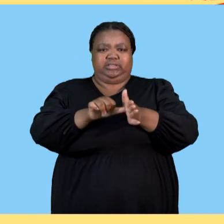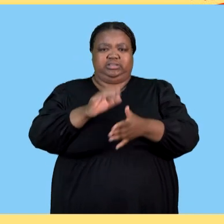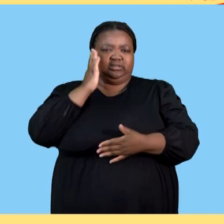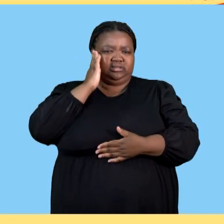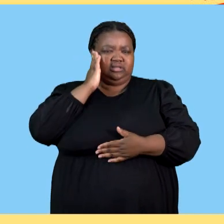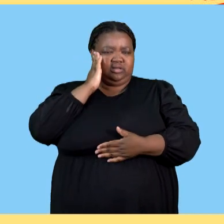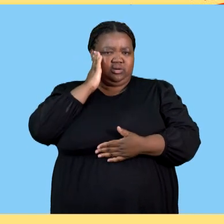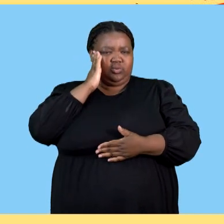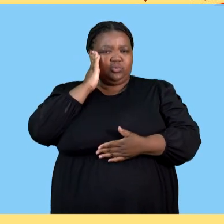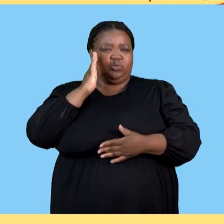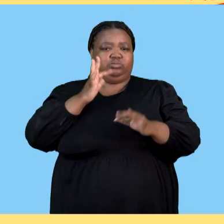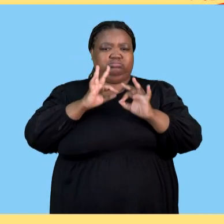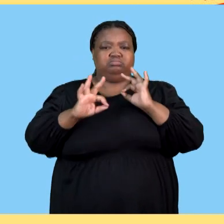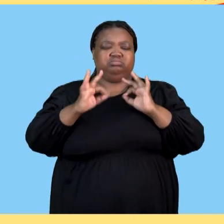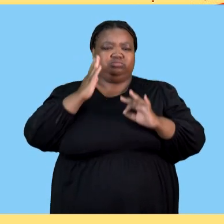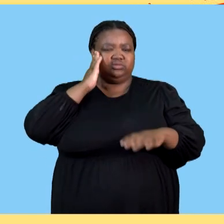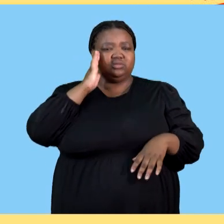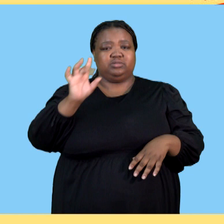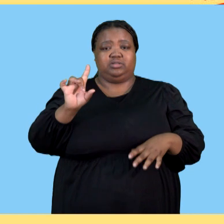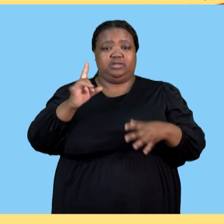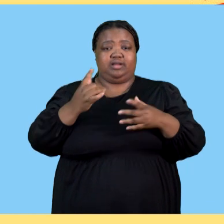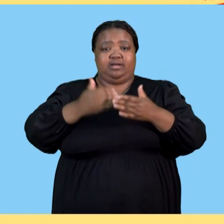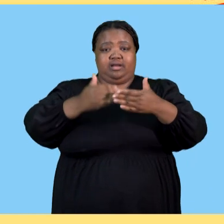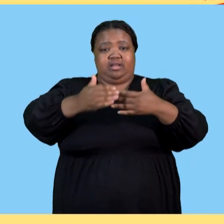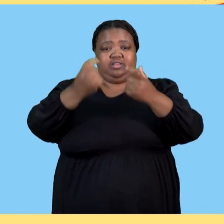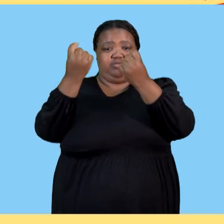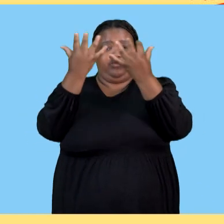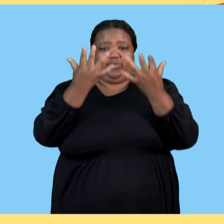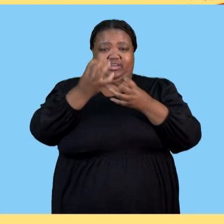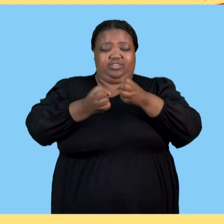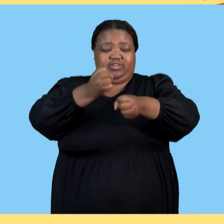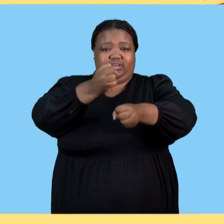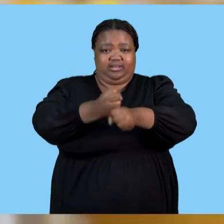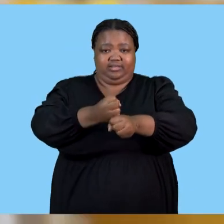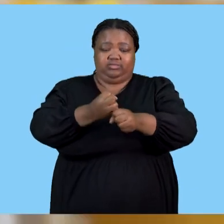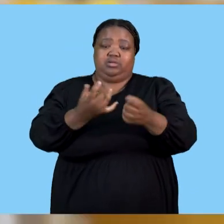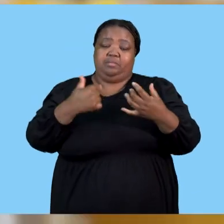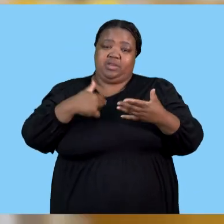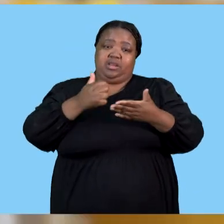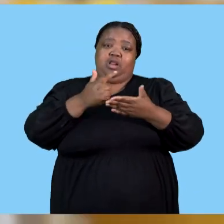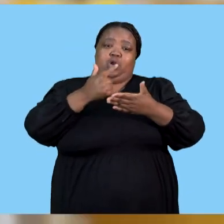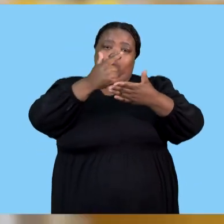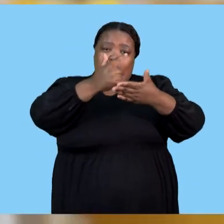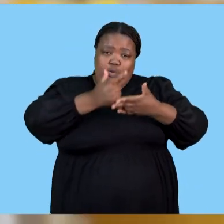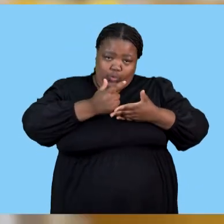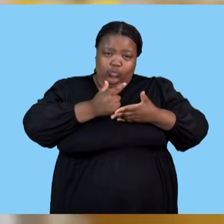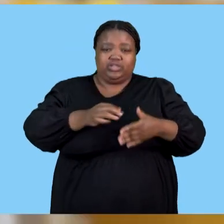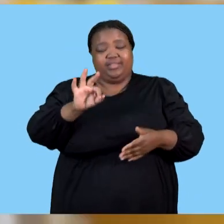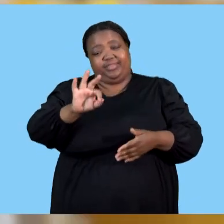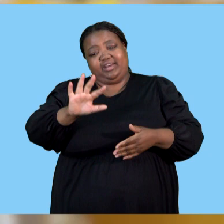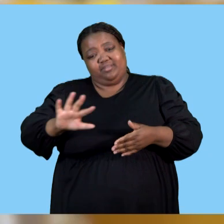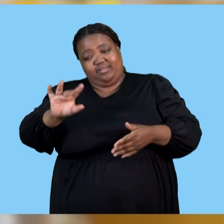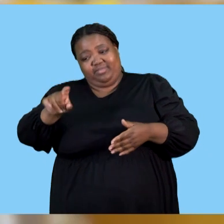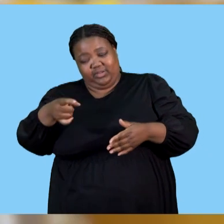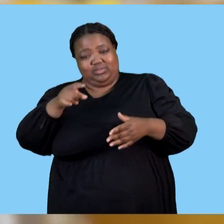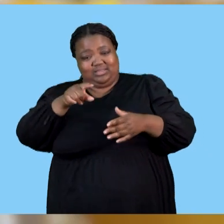that, it becomes easy for me to know that in the next financial year, I am going to pay